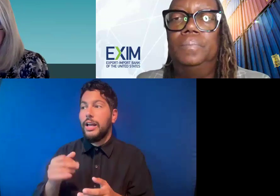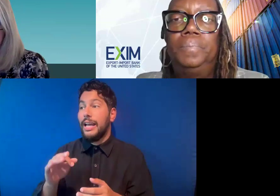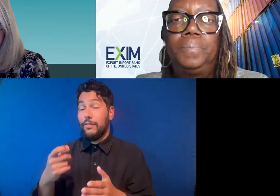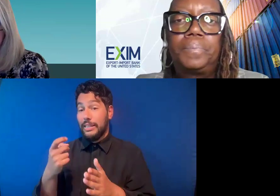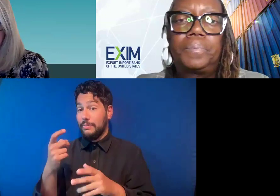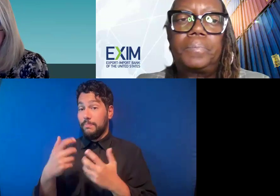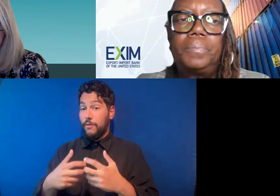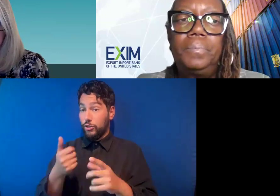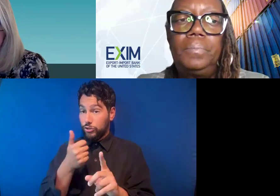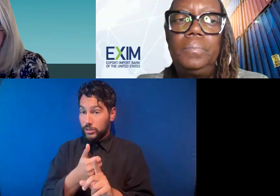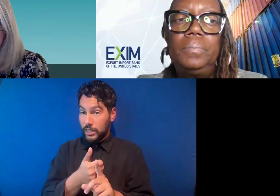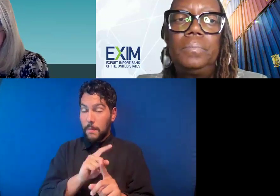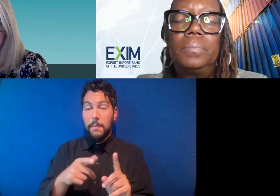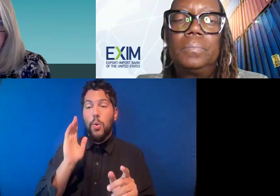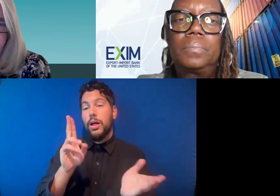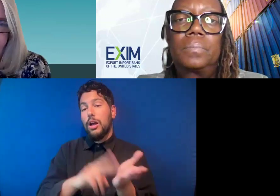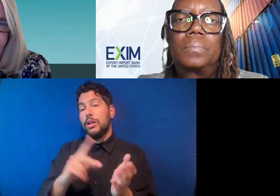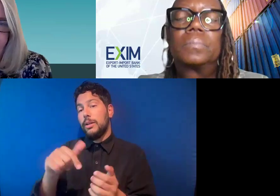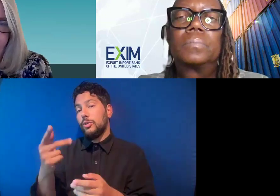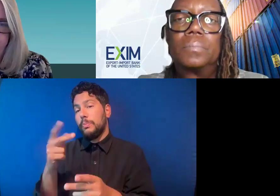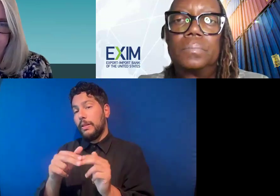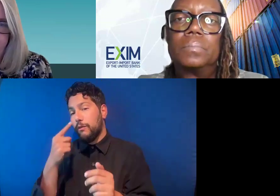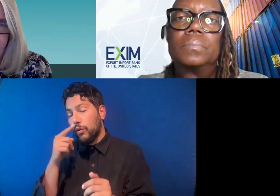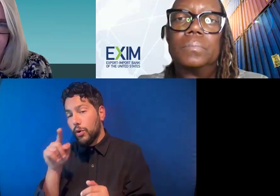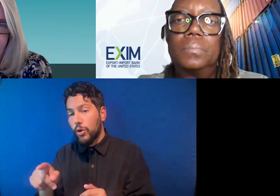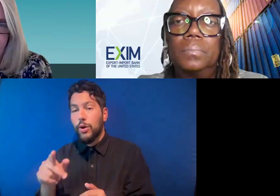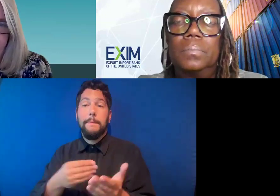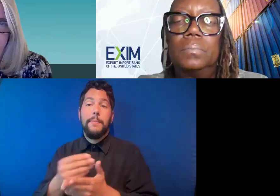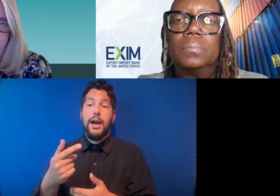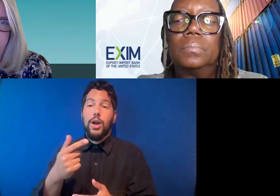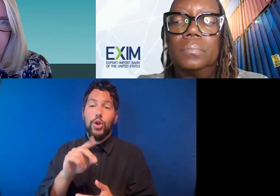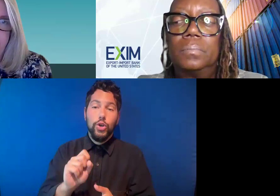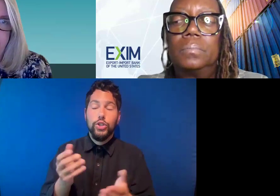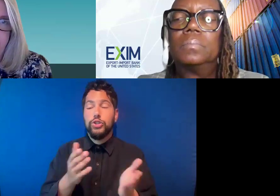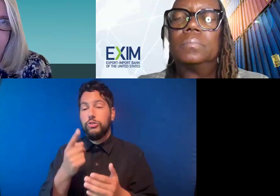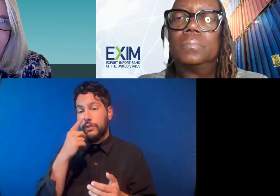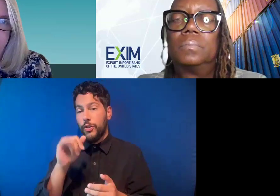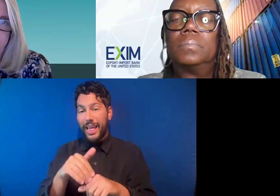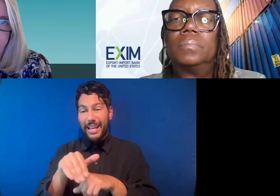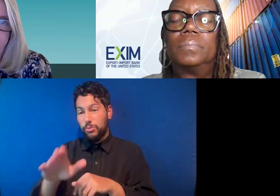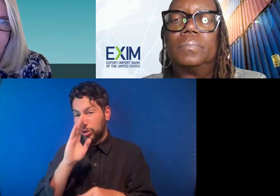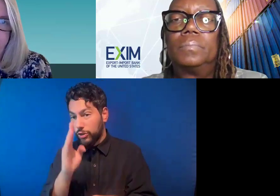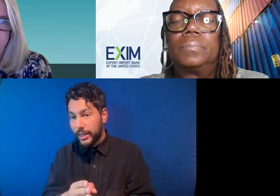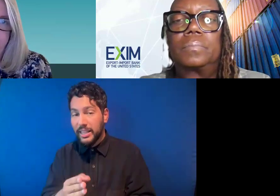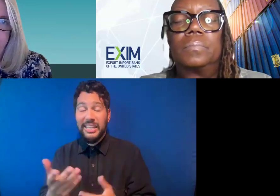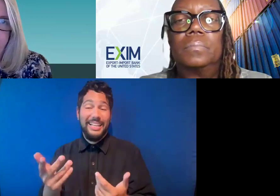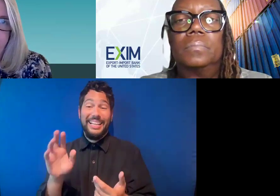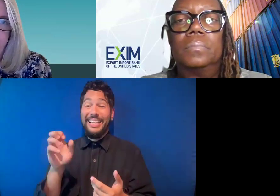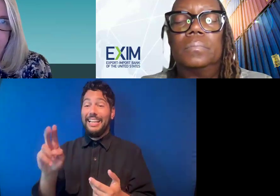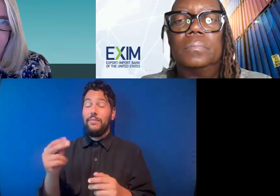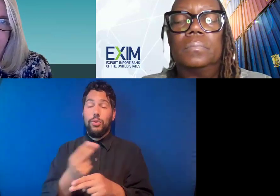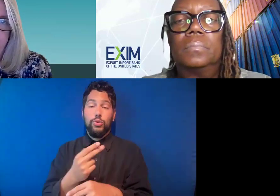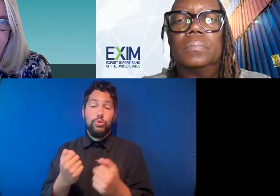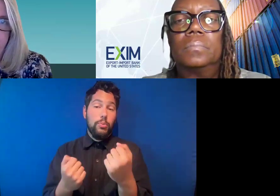yourself, but you're going to contract with somebody to build them for you. You can buy goods or services for the export directly. You can even use it to